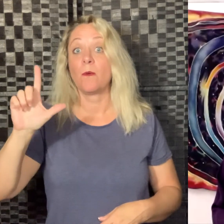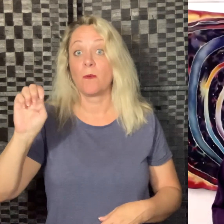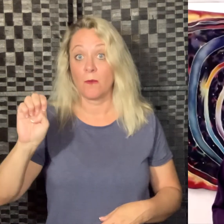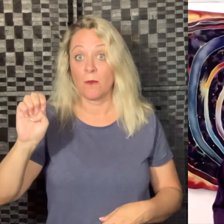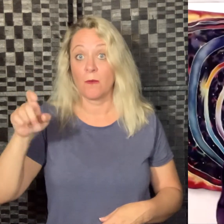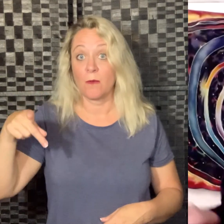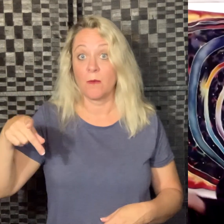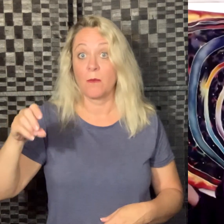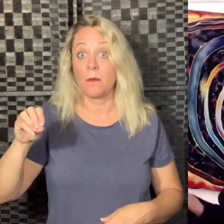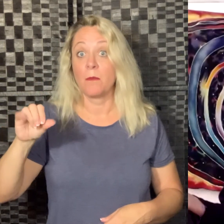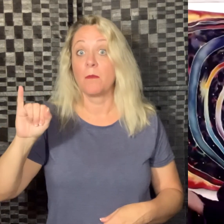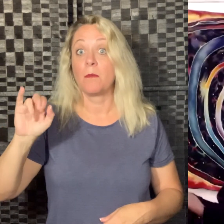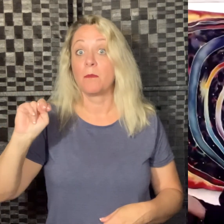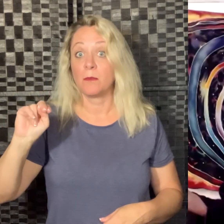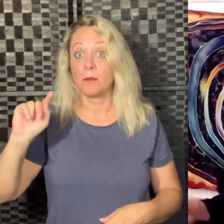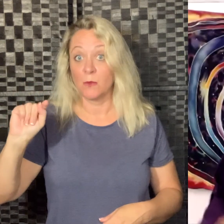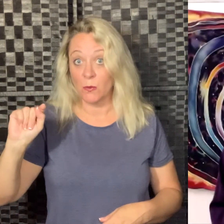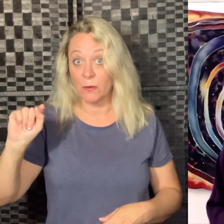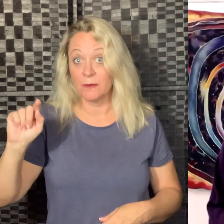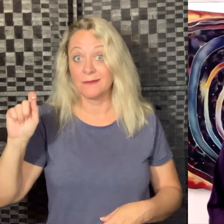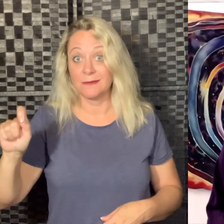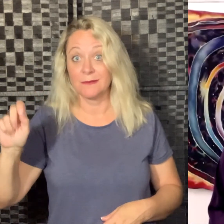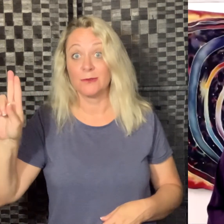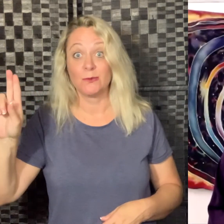www.wholepoint.us. After all, we are the whole point,